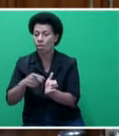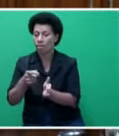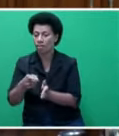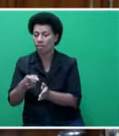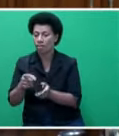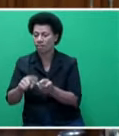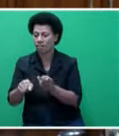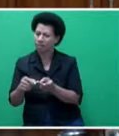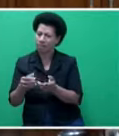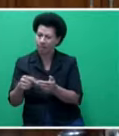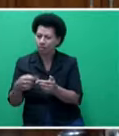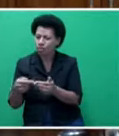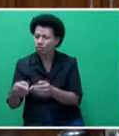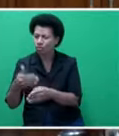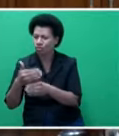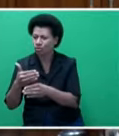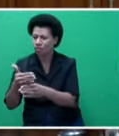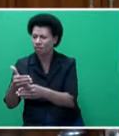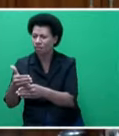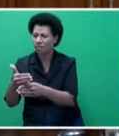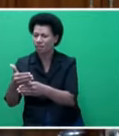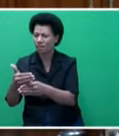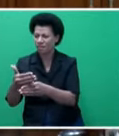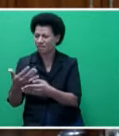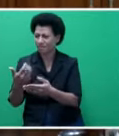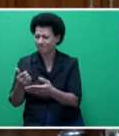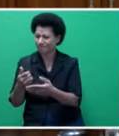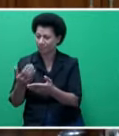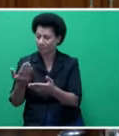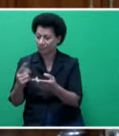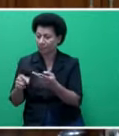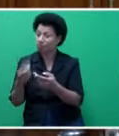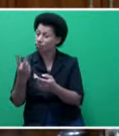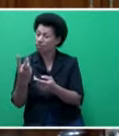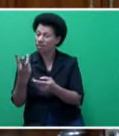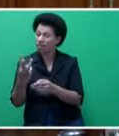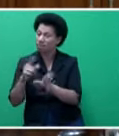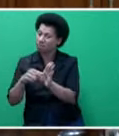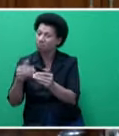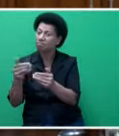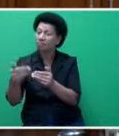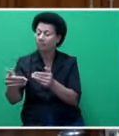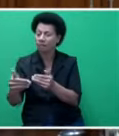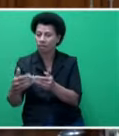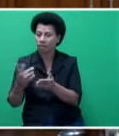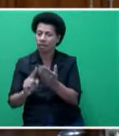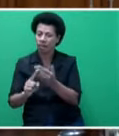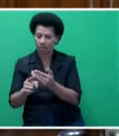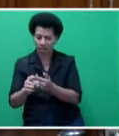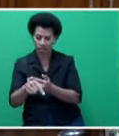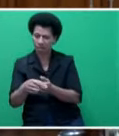jobs, etc. In 2-3 years' time, if for whatever reason they lose their homes because they have not done their